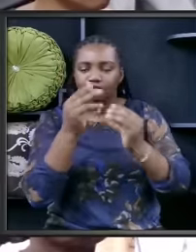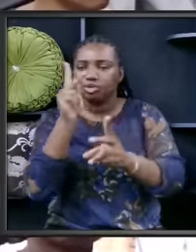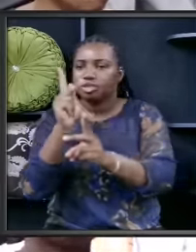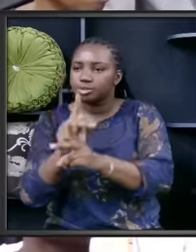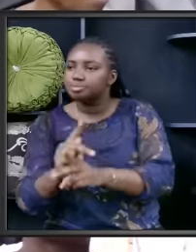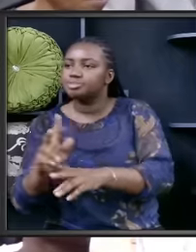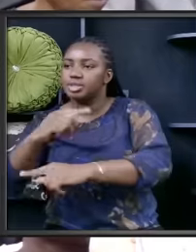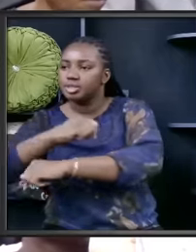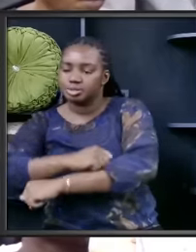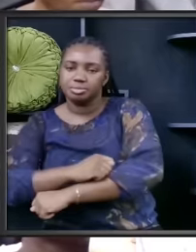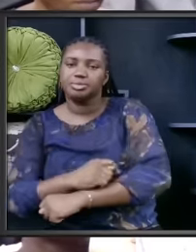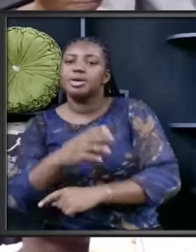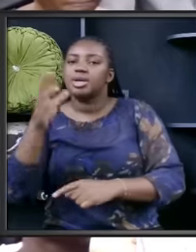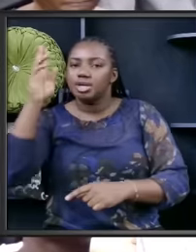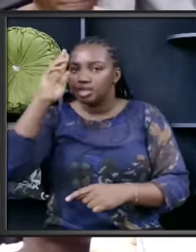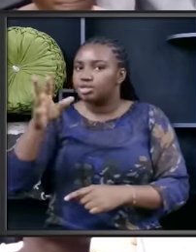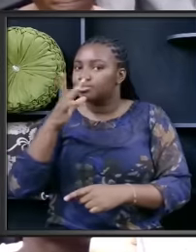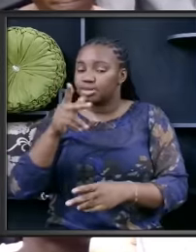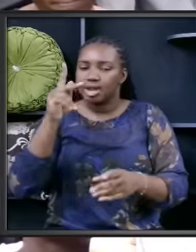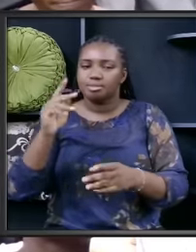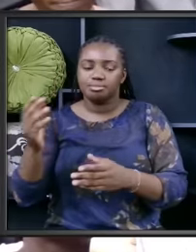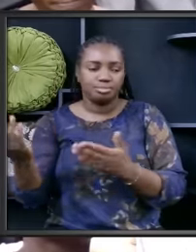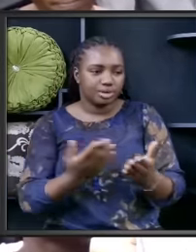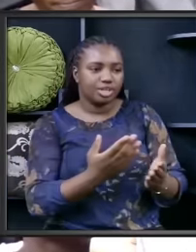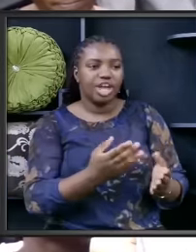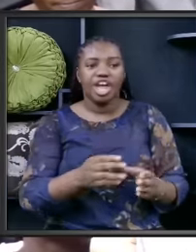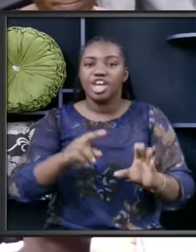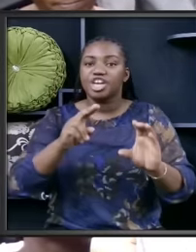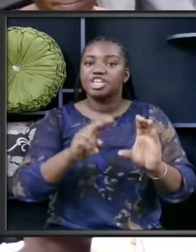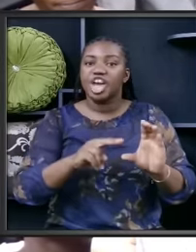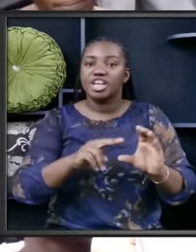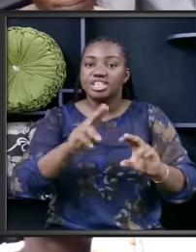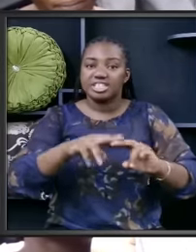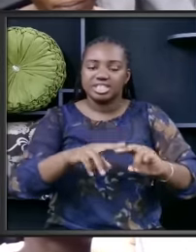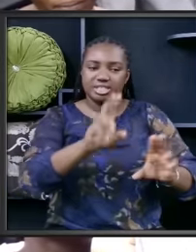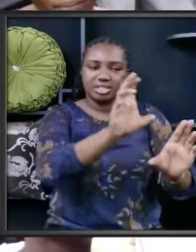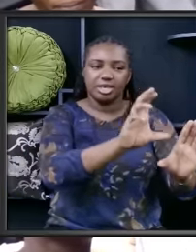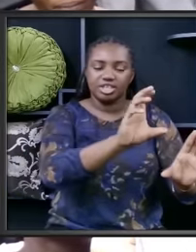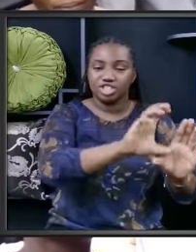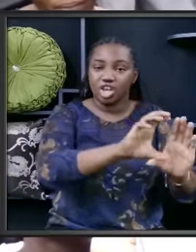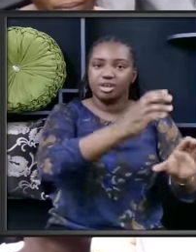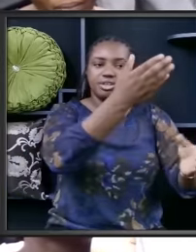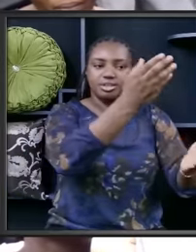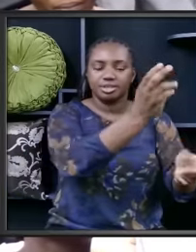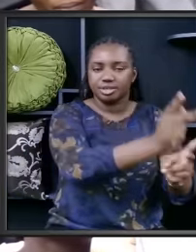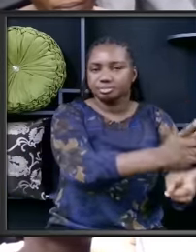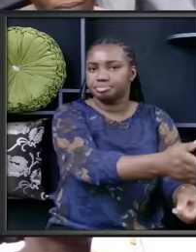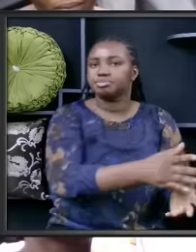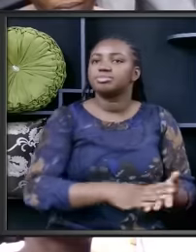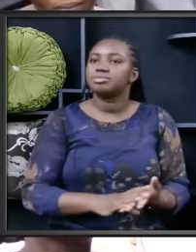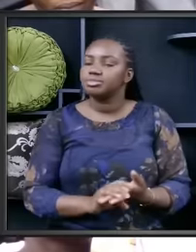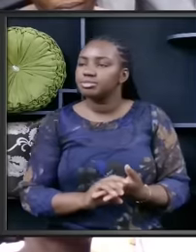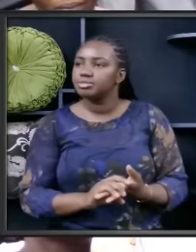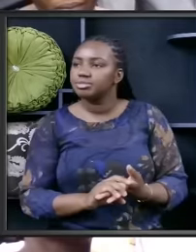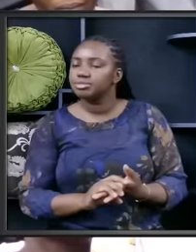He say, Mama can't carry chair, can't keep for dining. Sit down. He wait for him, I think, at 10, he carry come home that day. Now he come